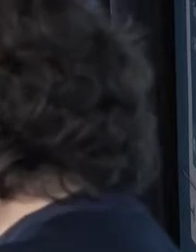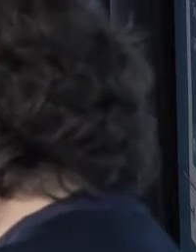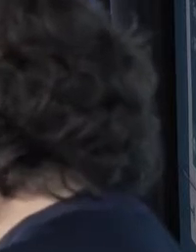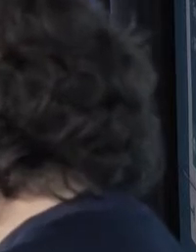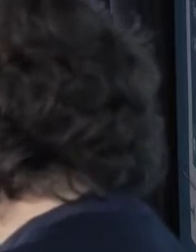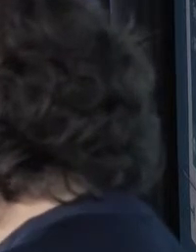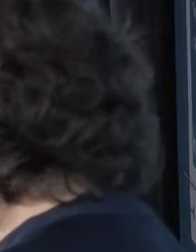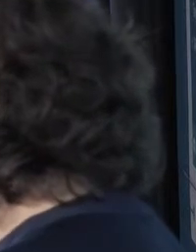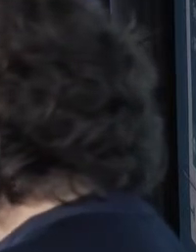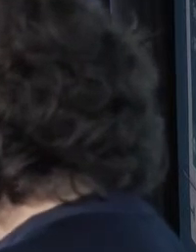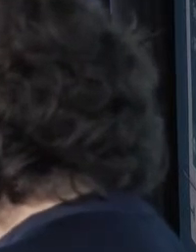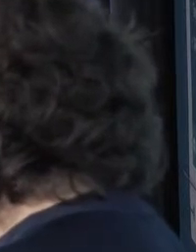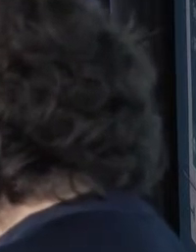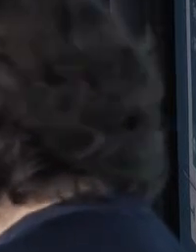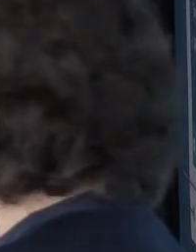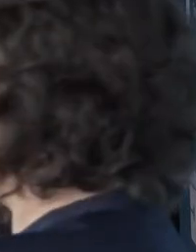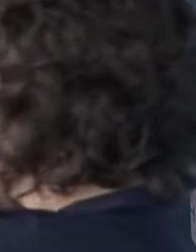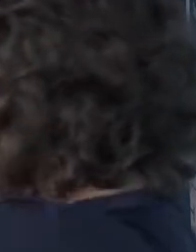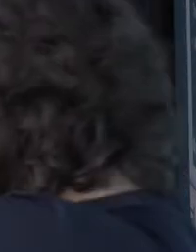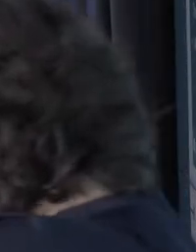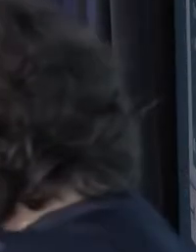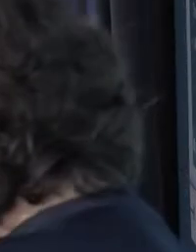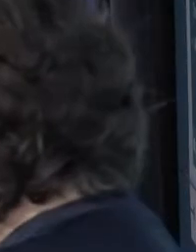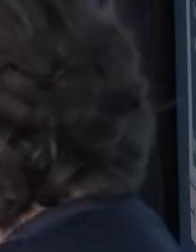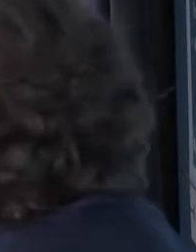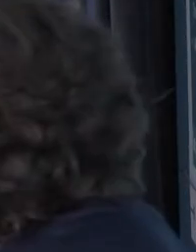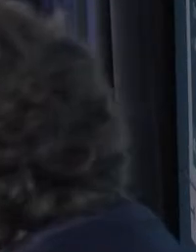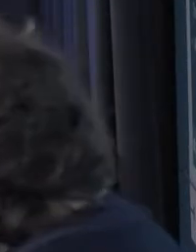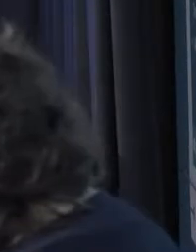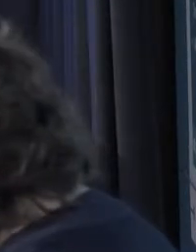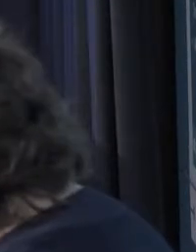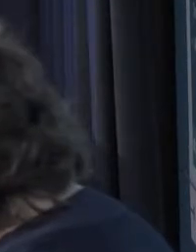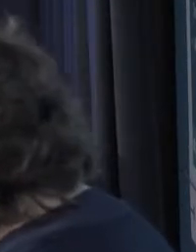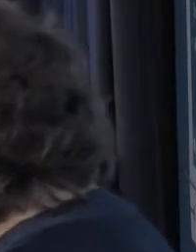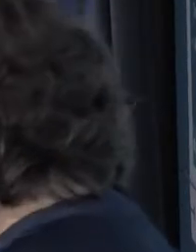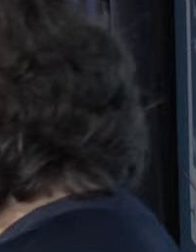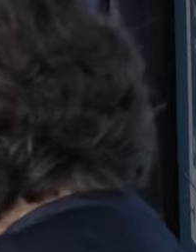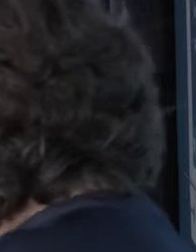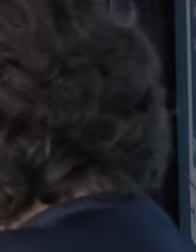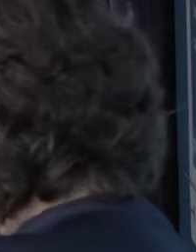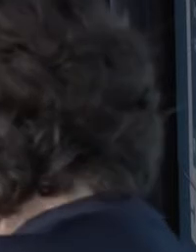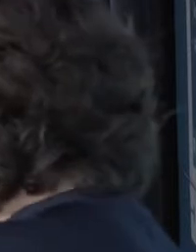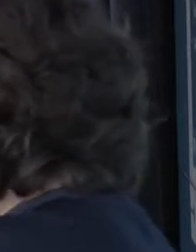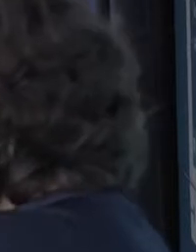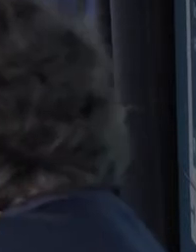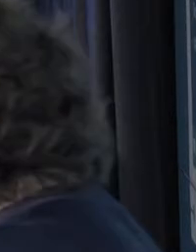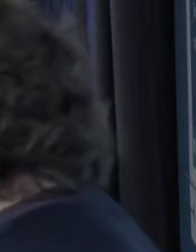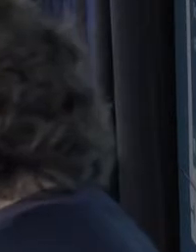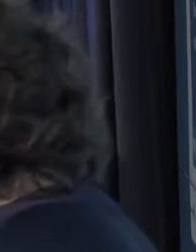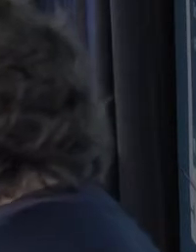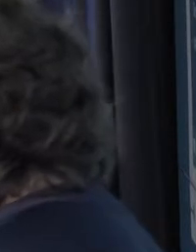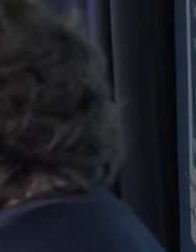Do you have just some thoughts on that that you could share? What is their best